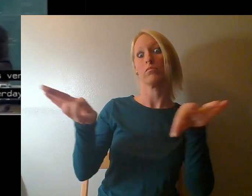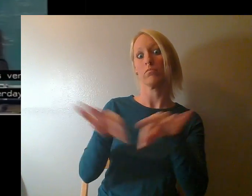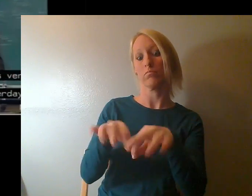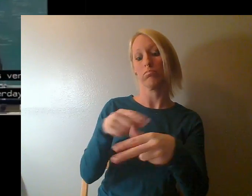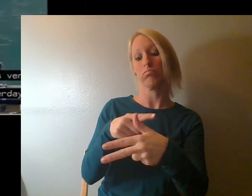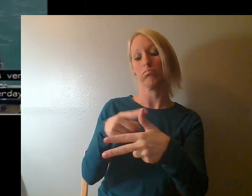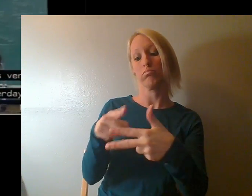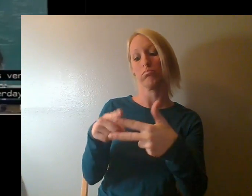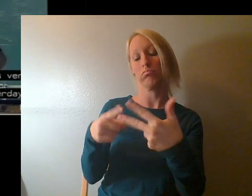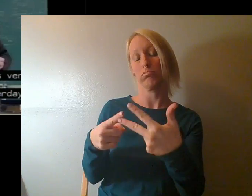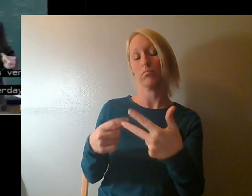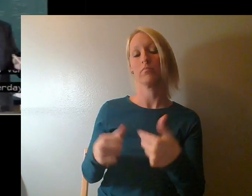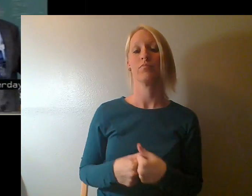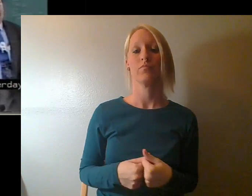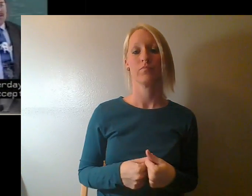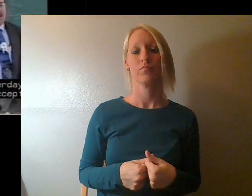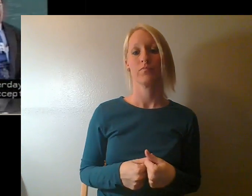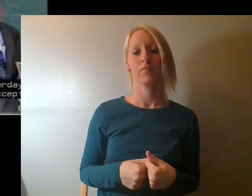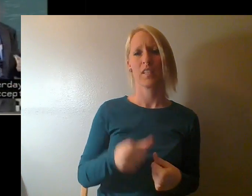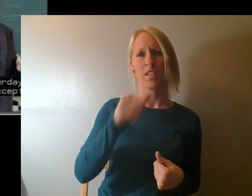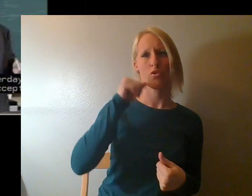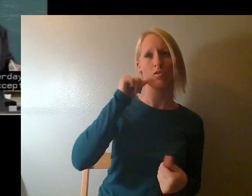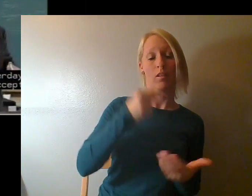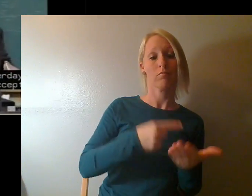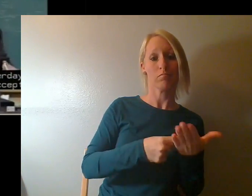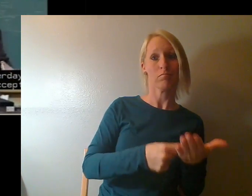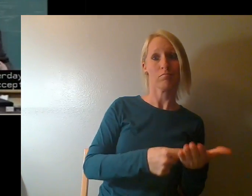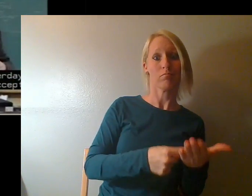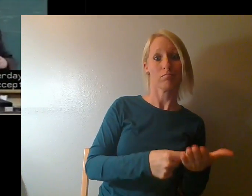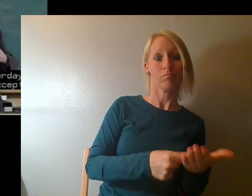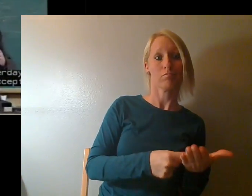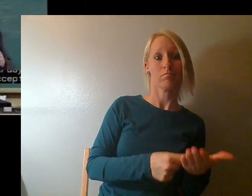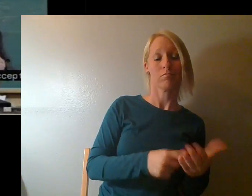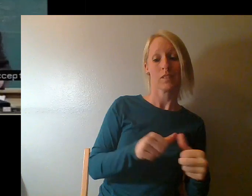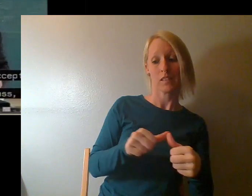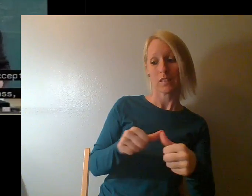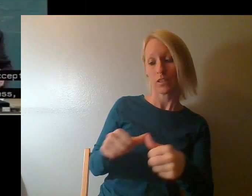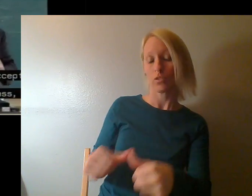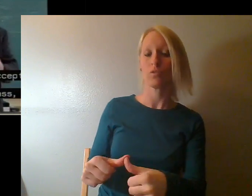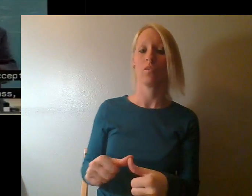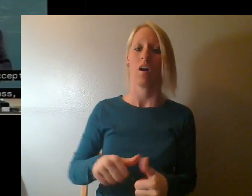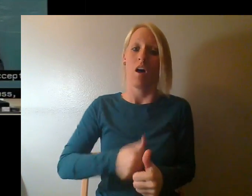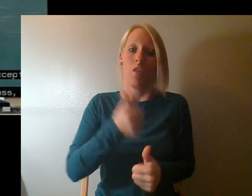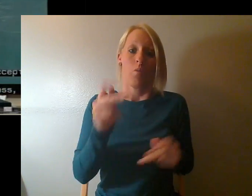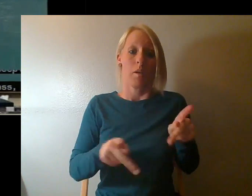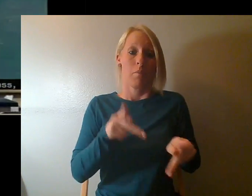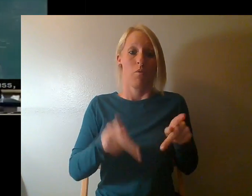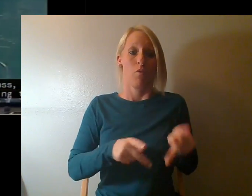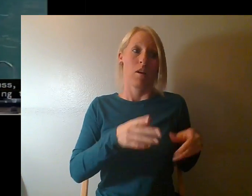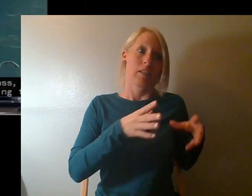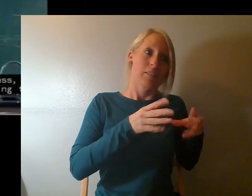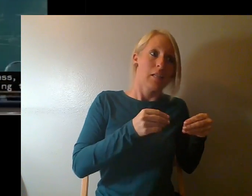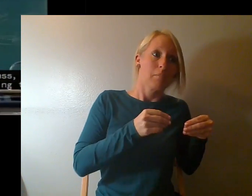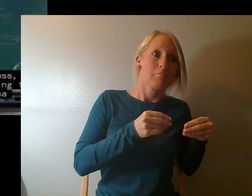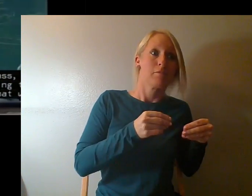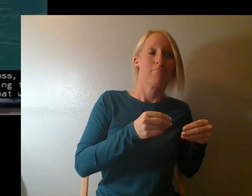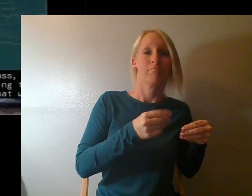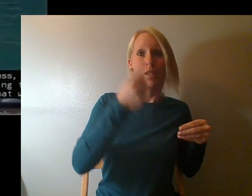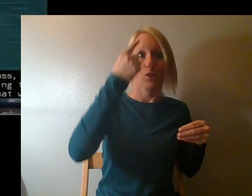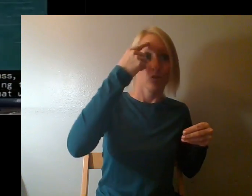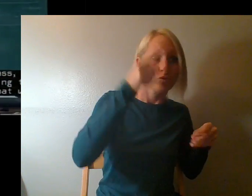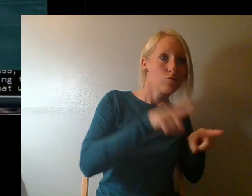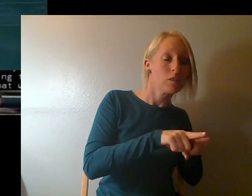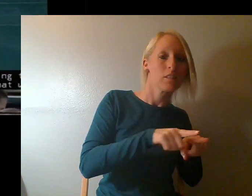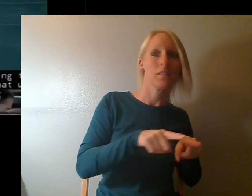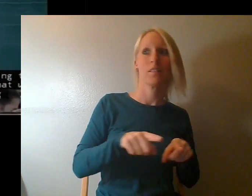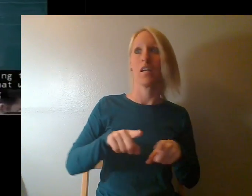yesterday, some people may accept this, others may not. But at least in science class, at least for what we're going to discuss, this is the